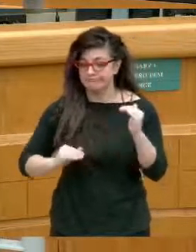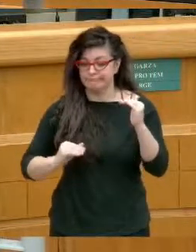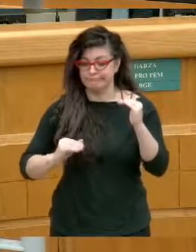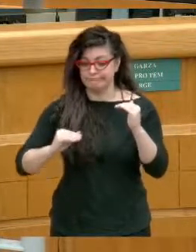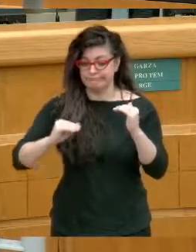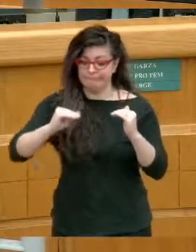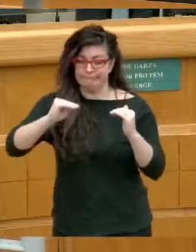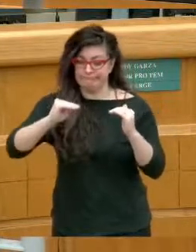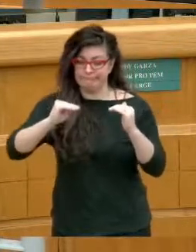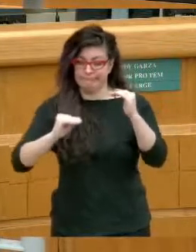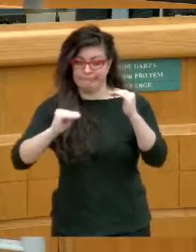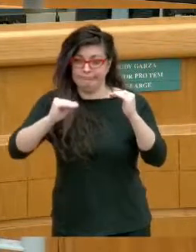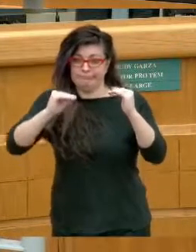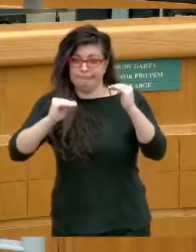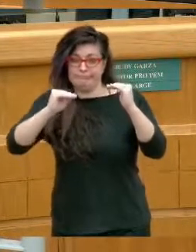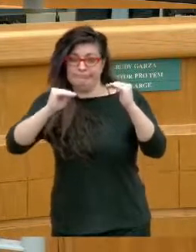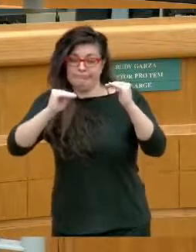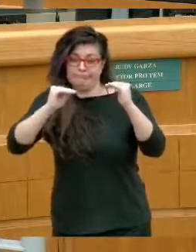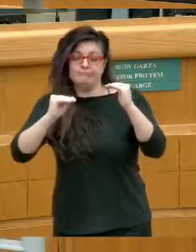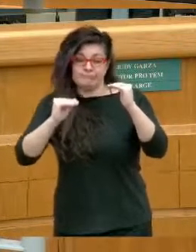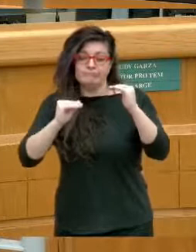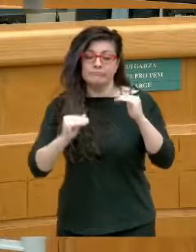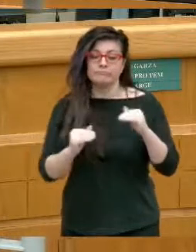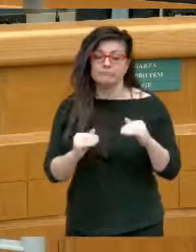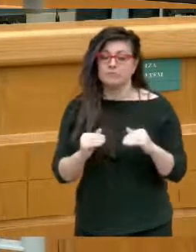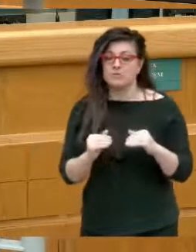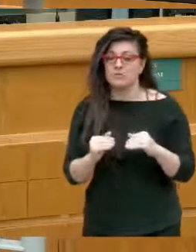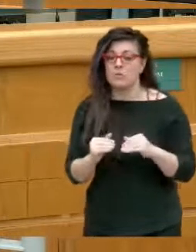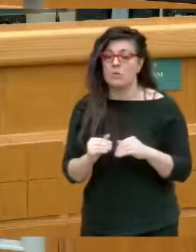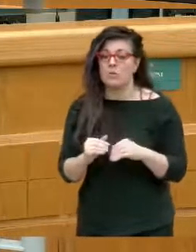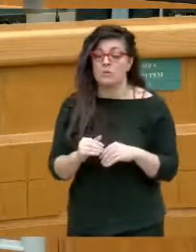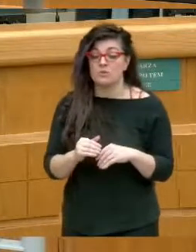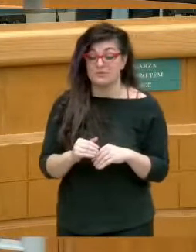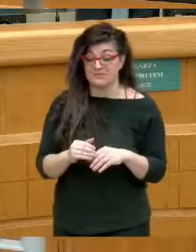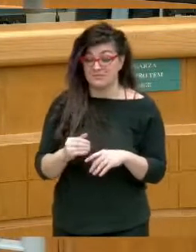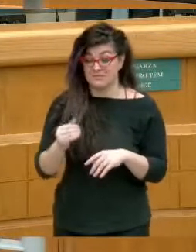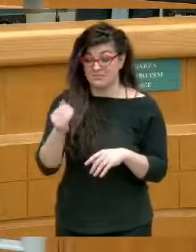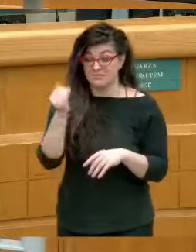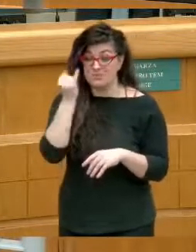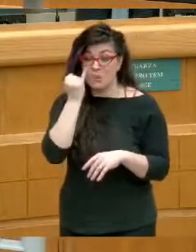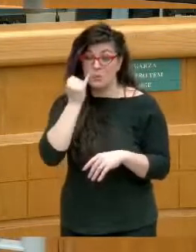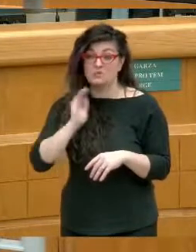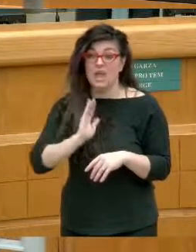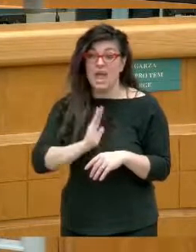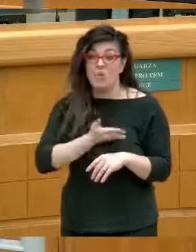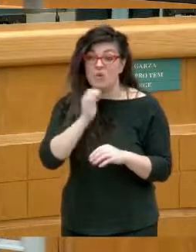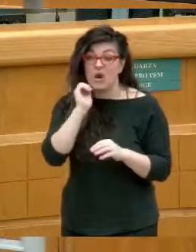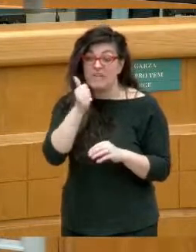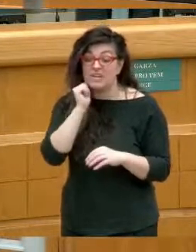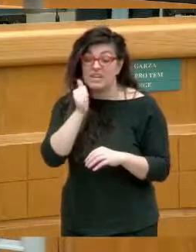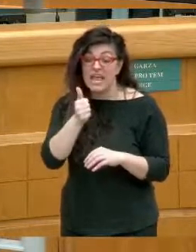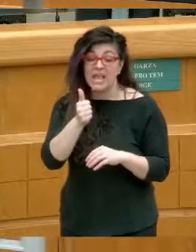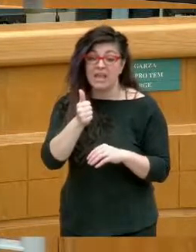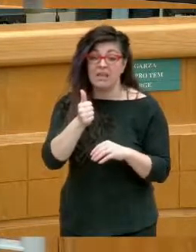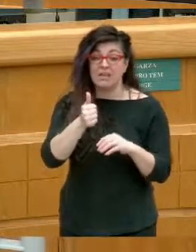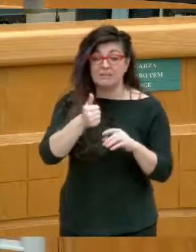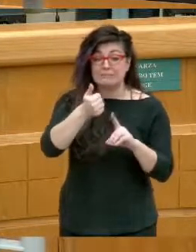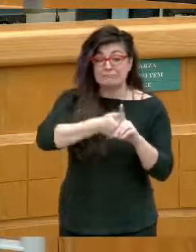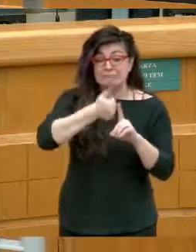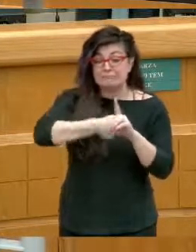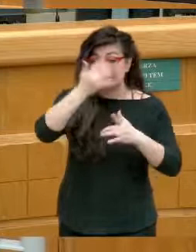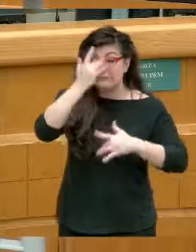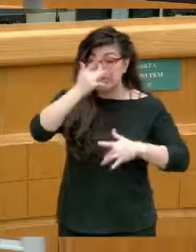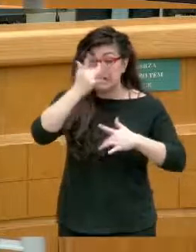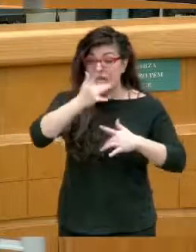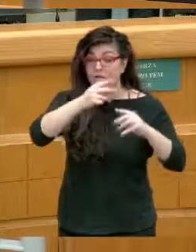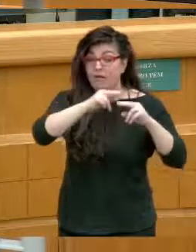these outbreaks. Now, if these double-digit numbers of confirmed cases subside, then